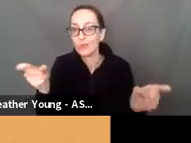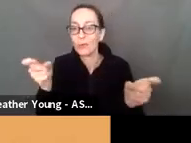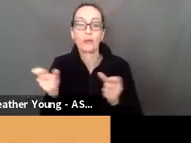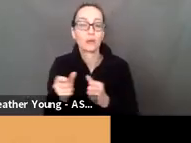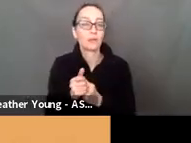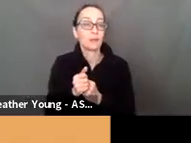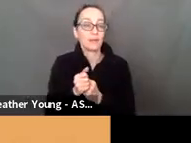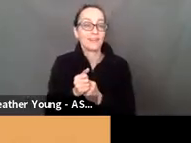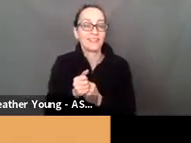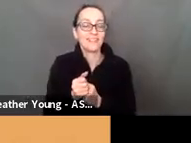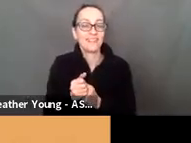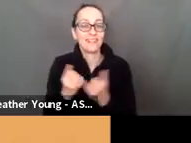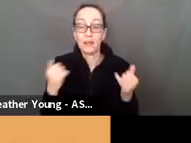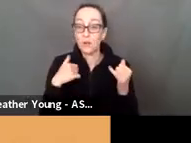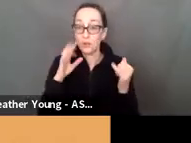the next slide.